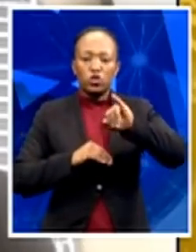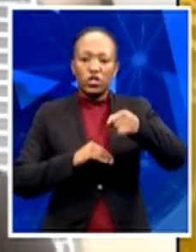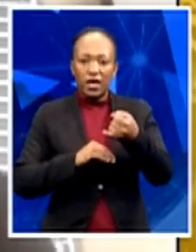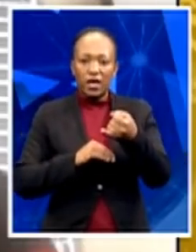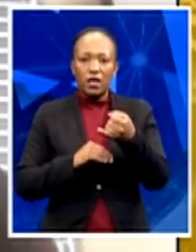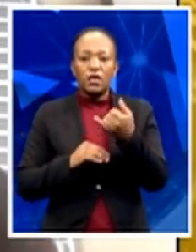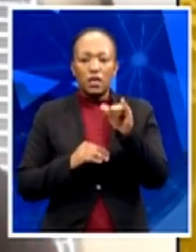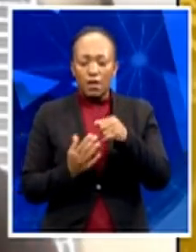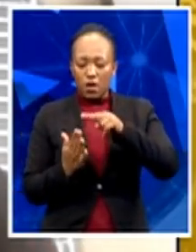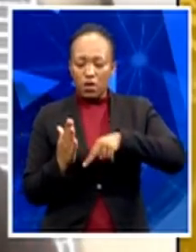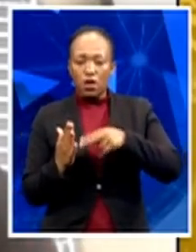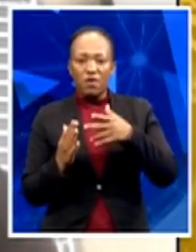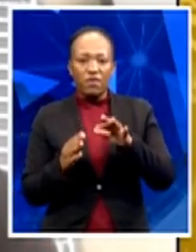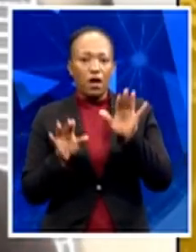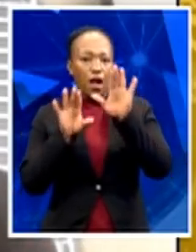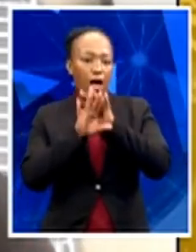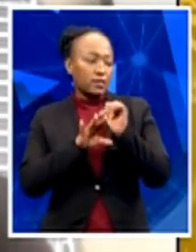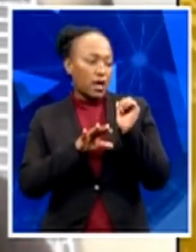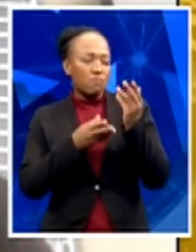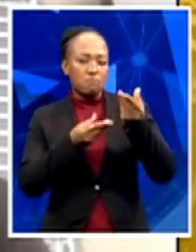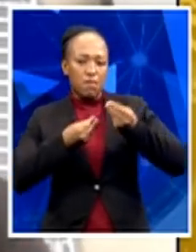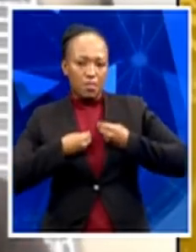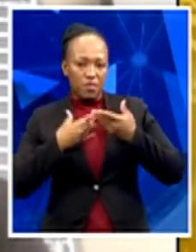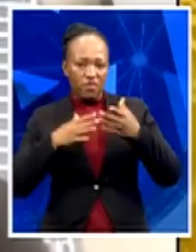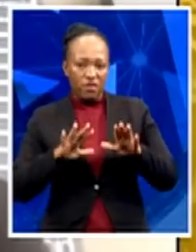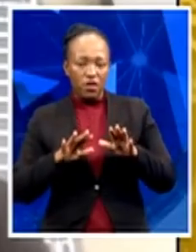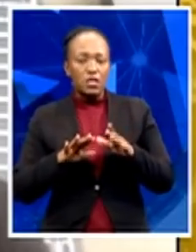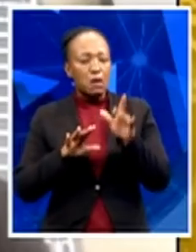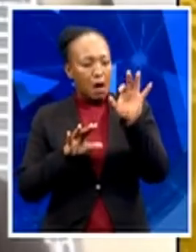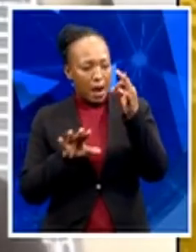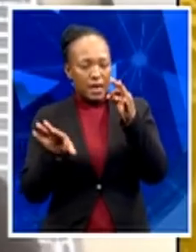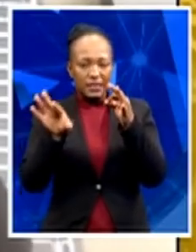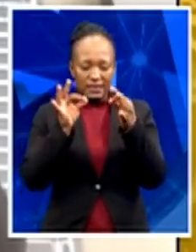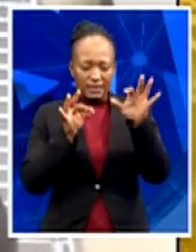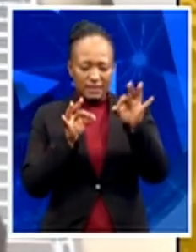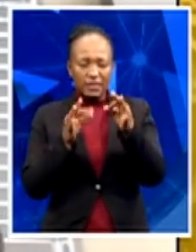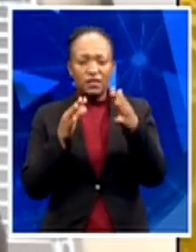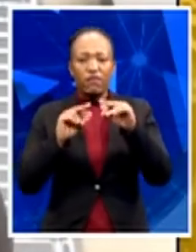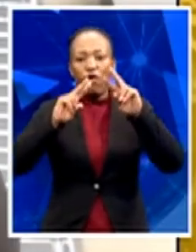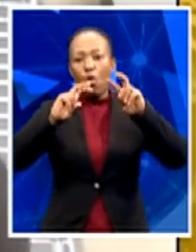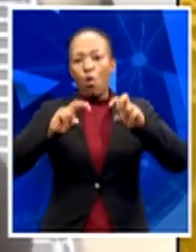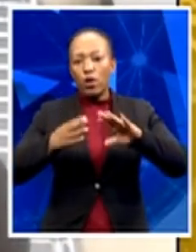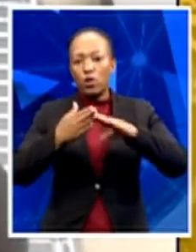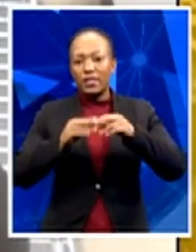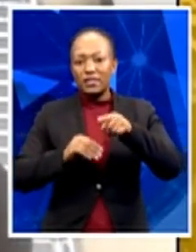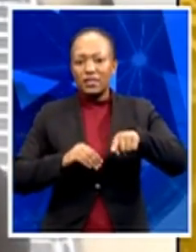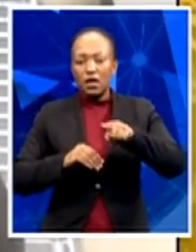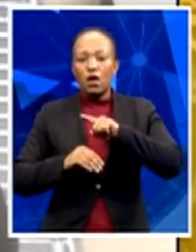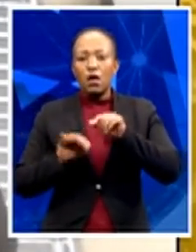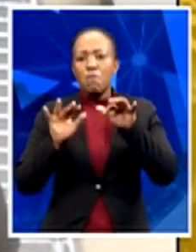example, that almost gives some analysis in terms of studies in the communities, why people have not been able